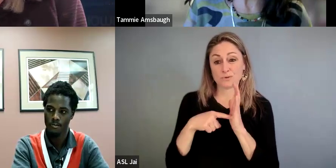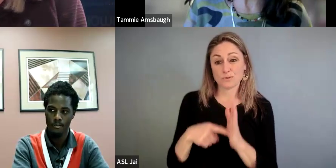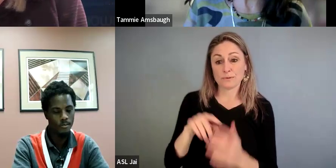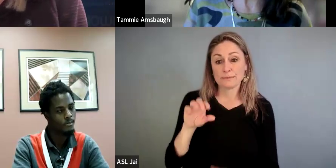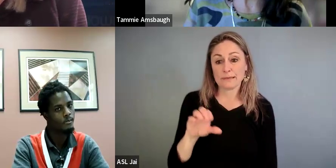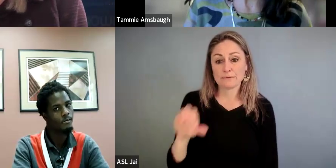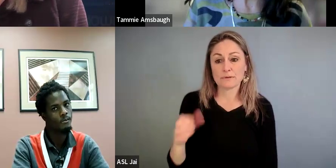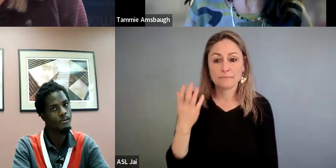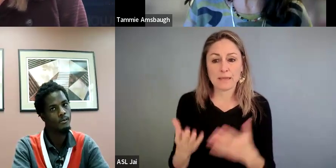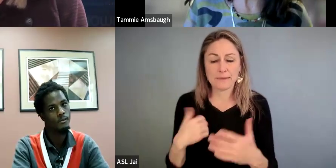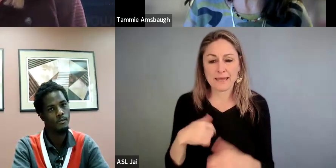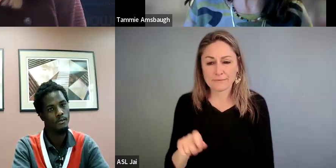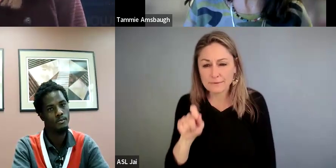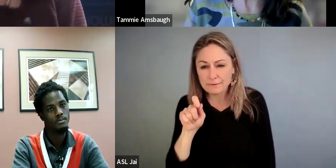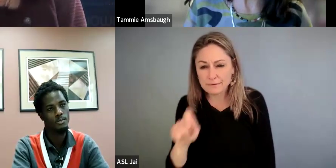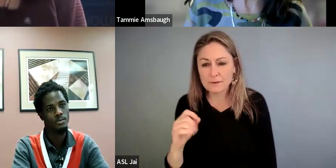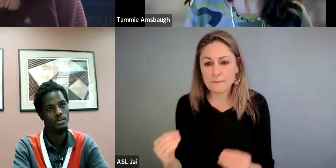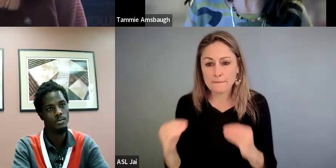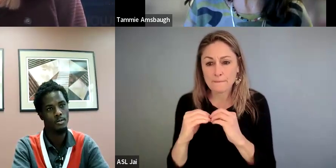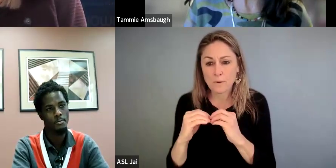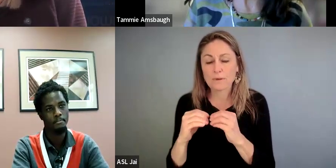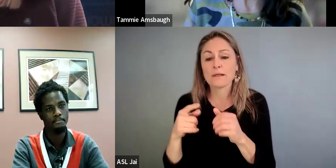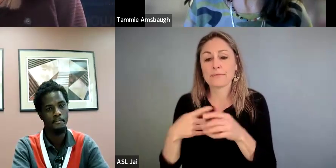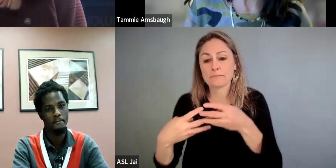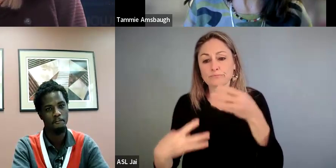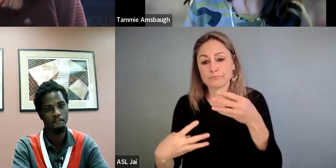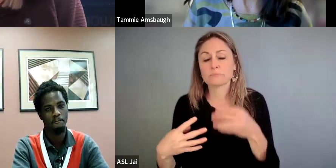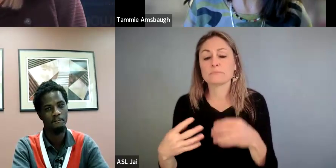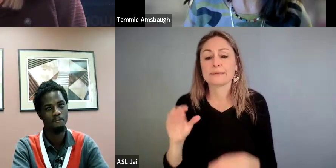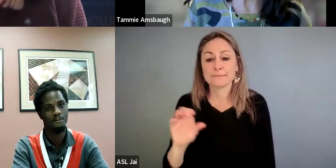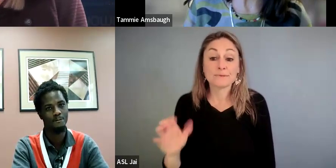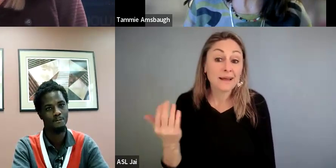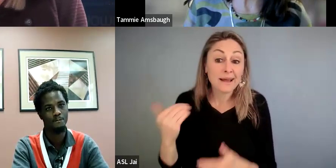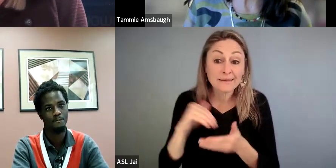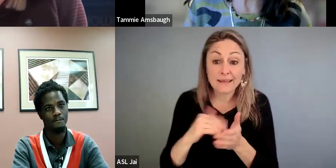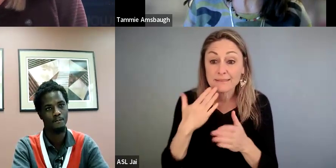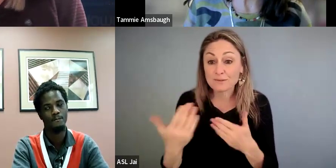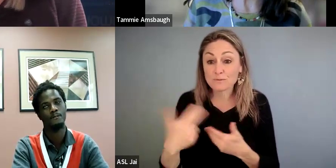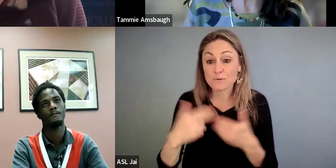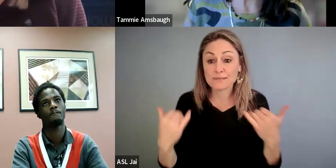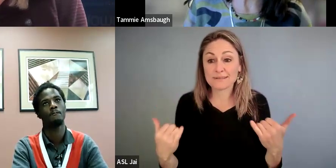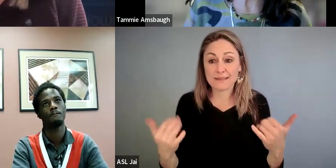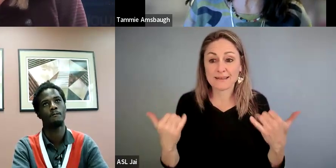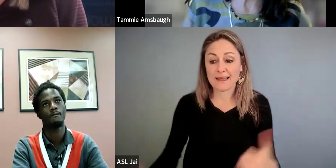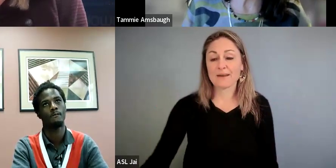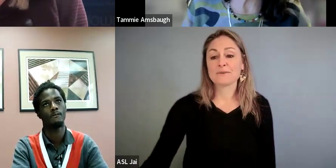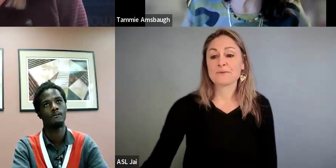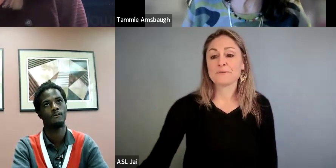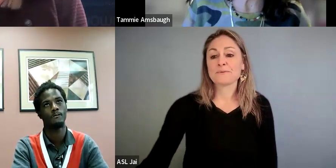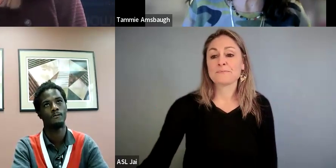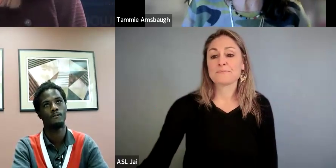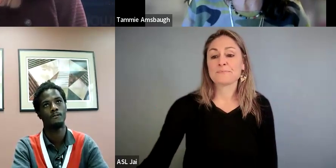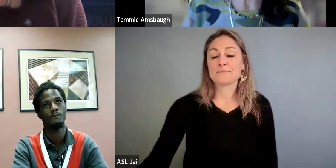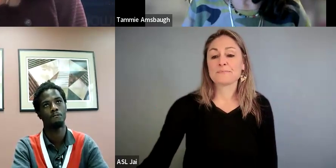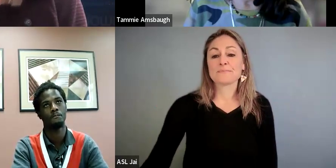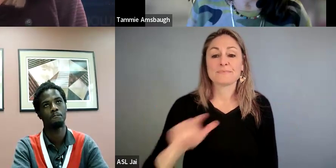have to hit more to get that feature. So again, thanks for joining us today. I am now going to turn it over to Tammy, who's